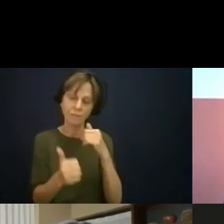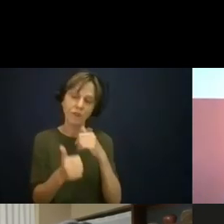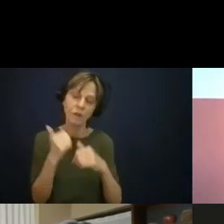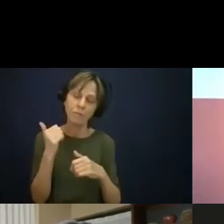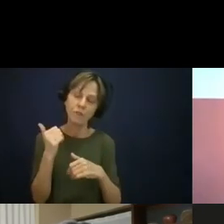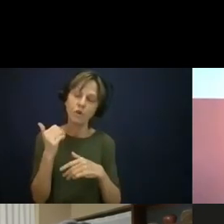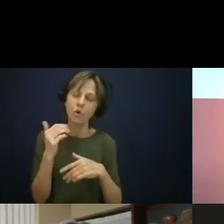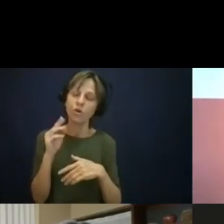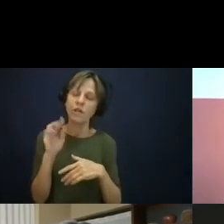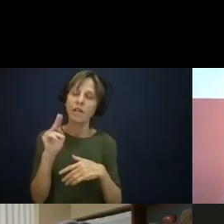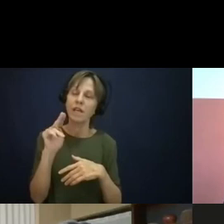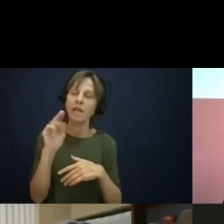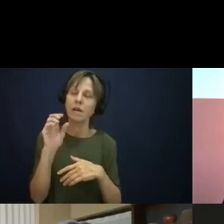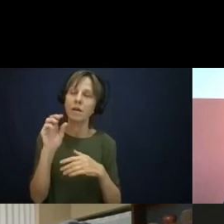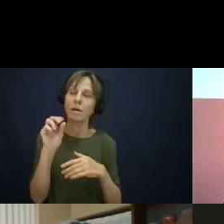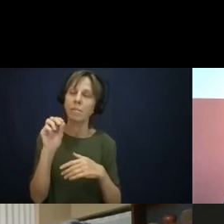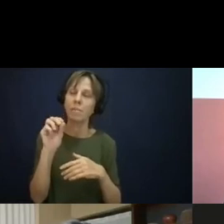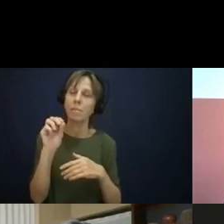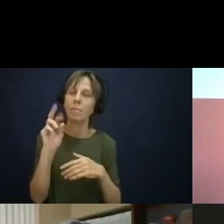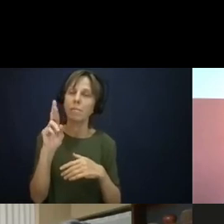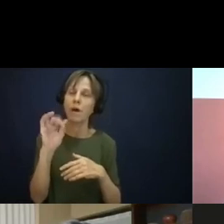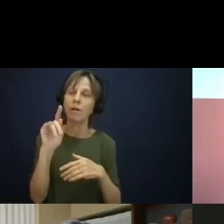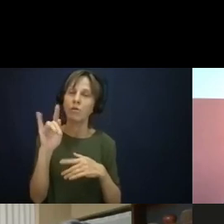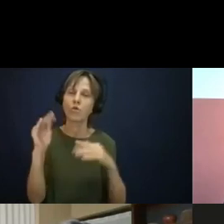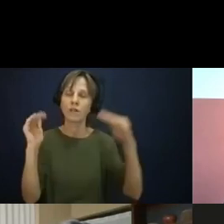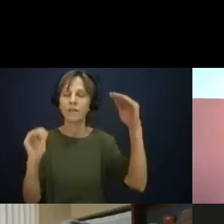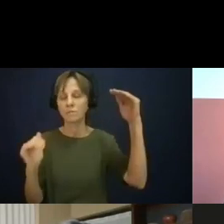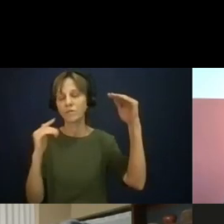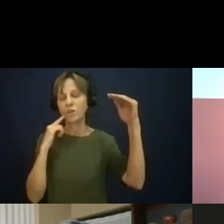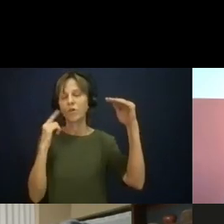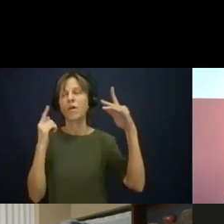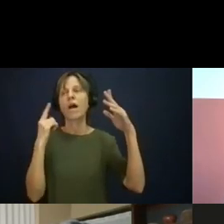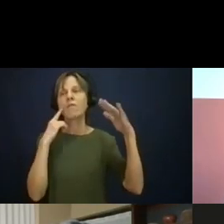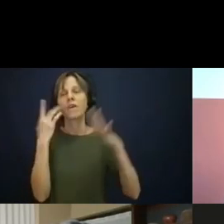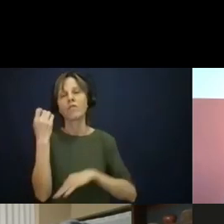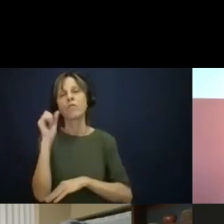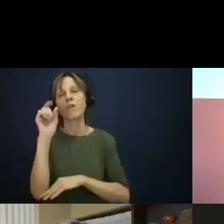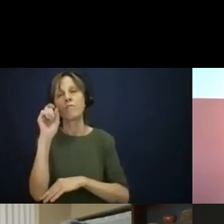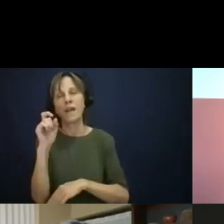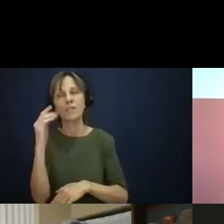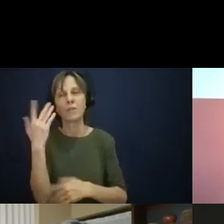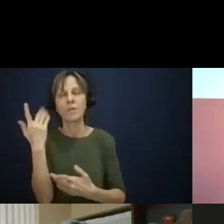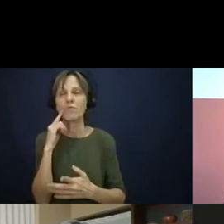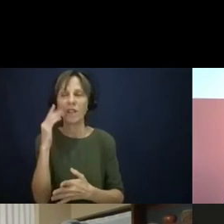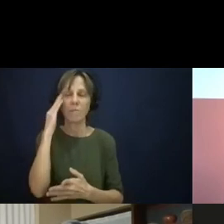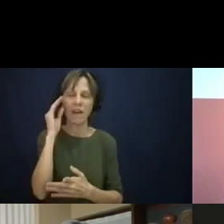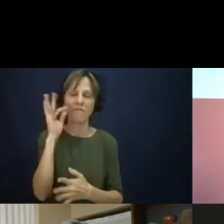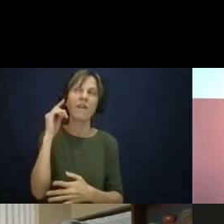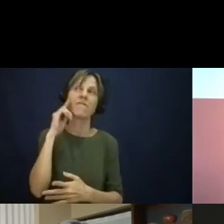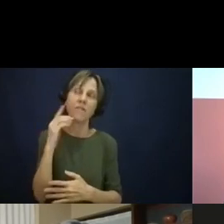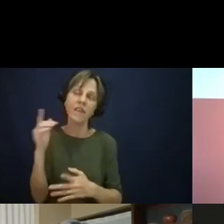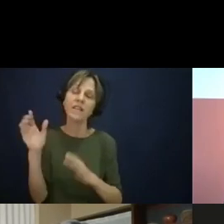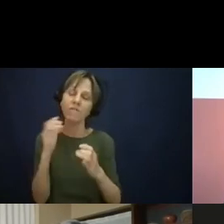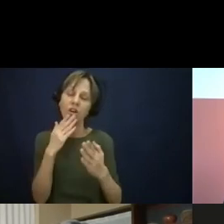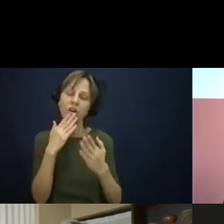minority, that I think the movement has to be really mindful of as I'm walking the room. And I think has done a really good job to do that. And it leans into like this